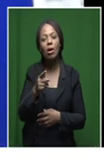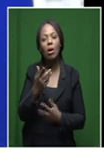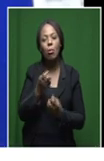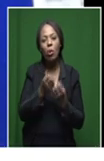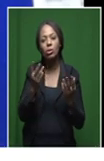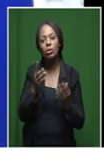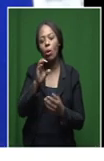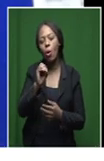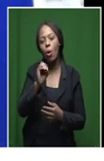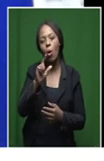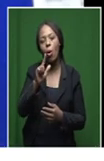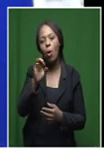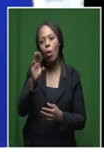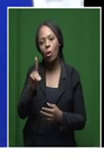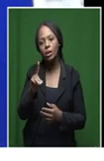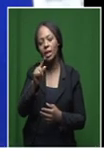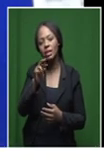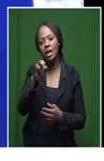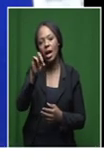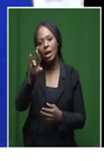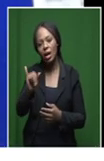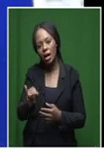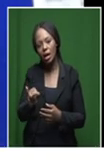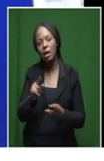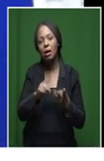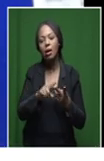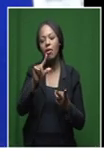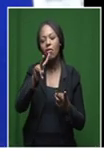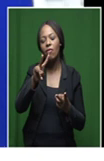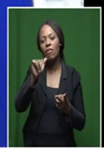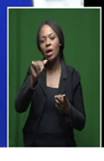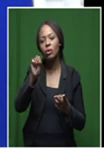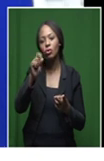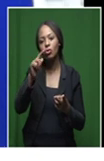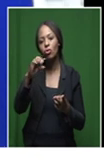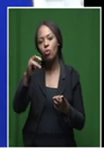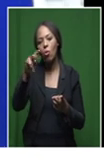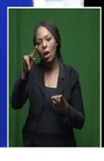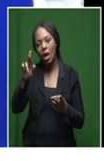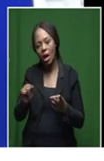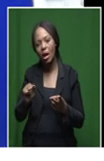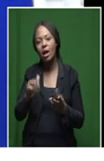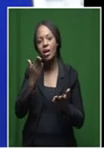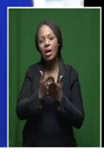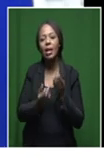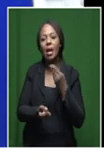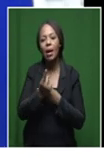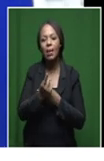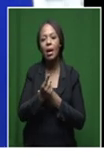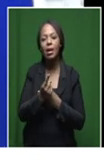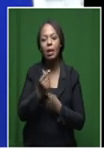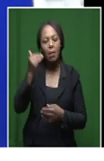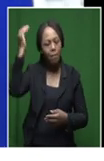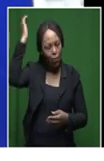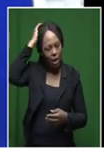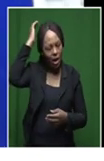most common. And then there are things like vascular dementia, which is like little strokes in the brain. And then there